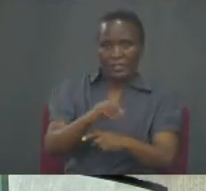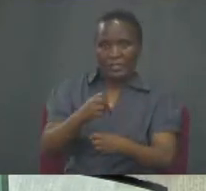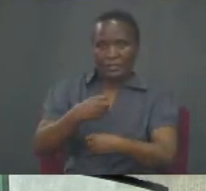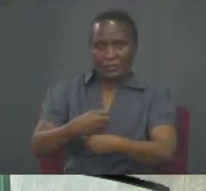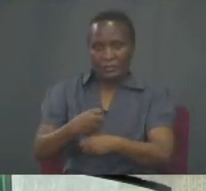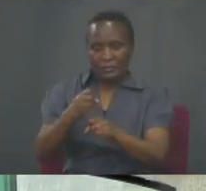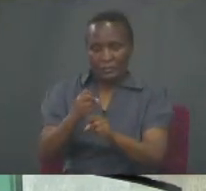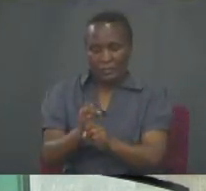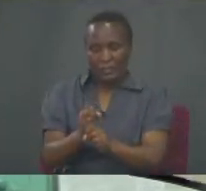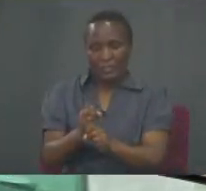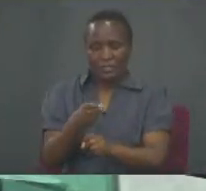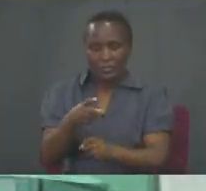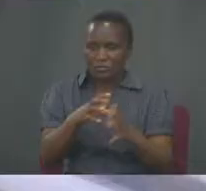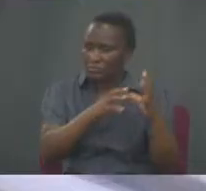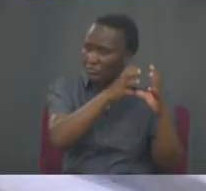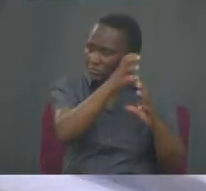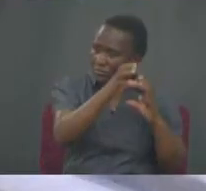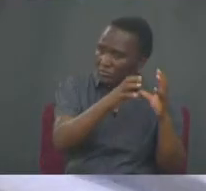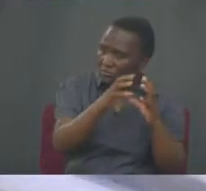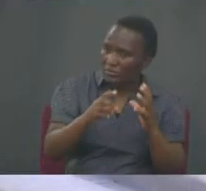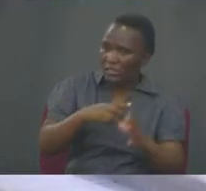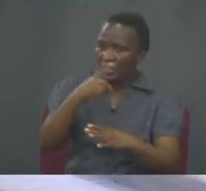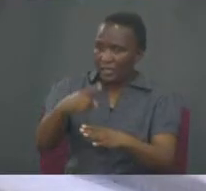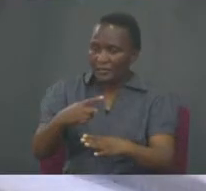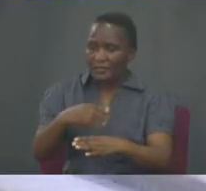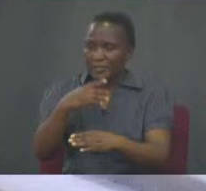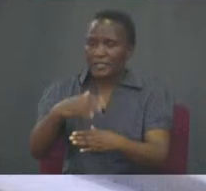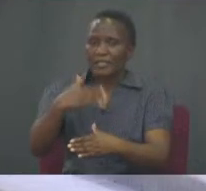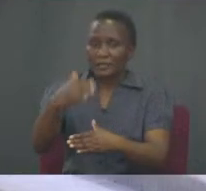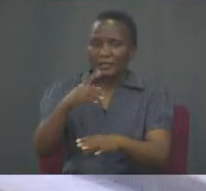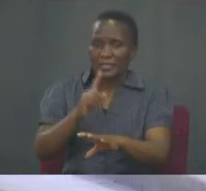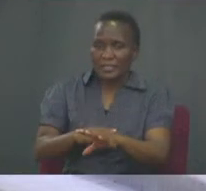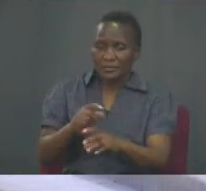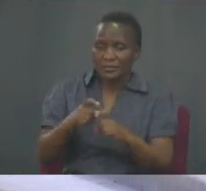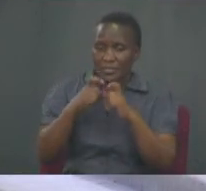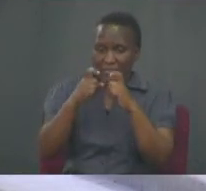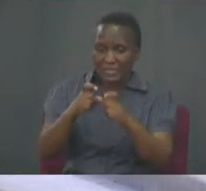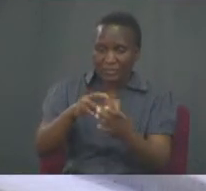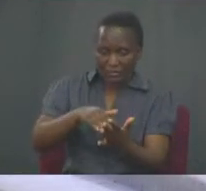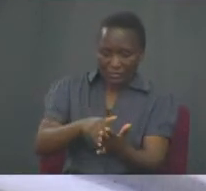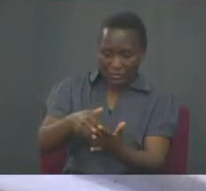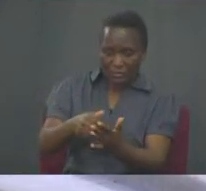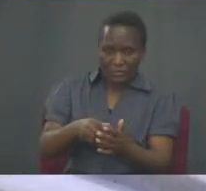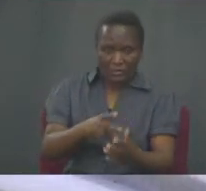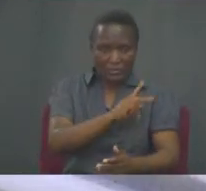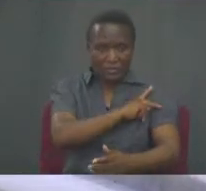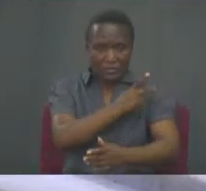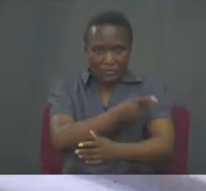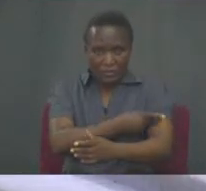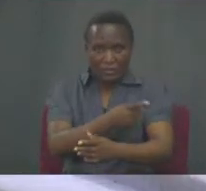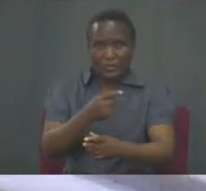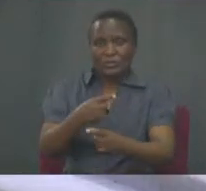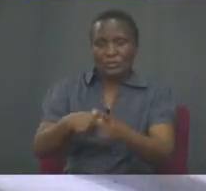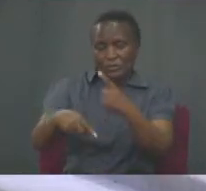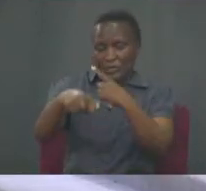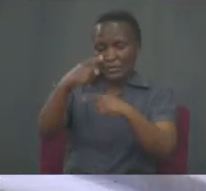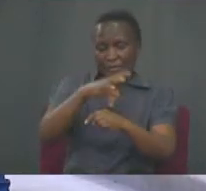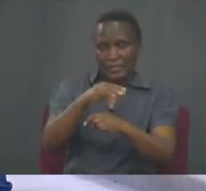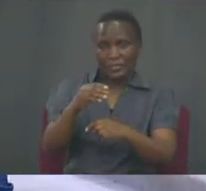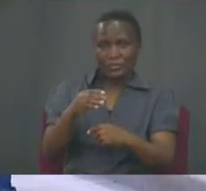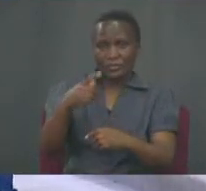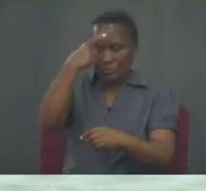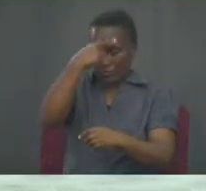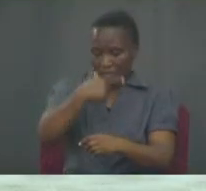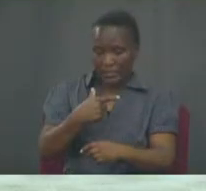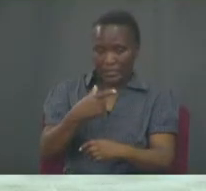conviction. Every time you sin, you are weakening your power to resist, and you are blinding your eyes, and you